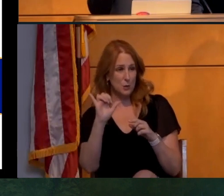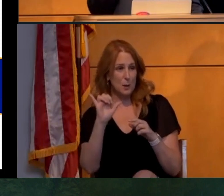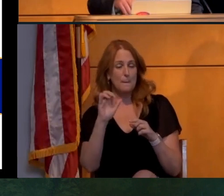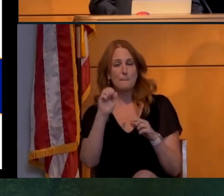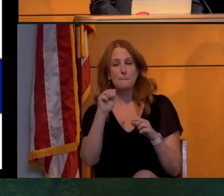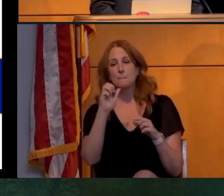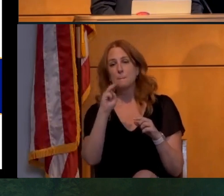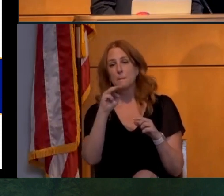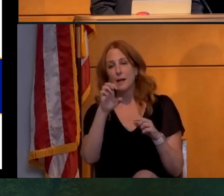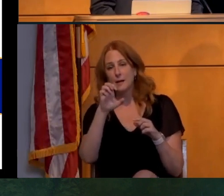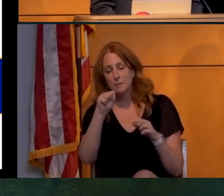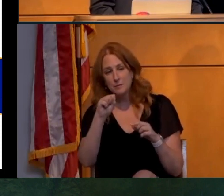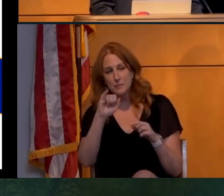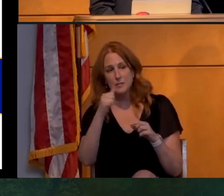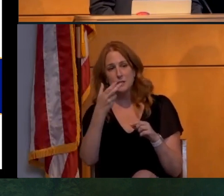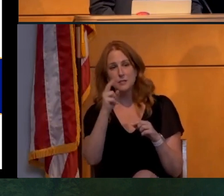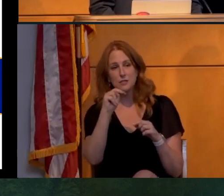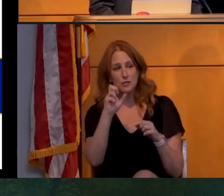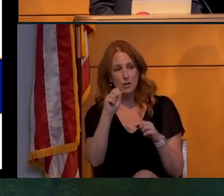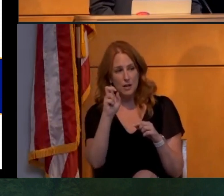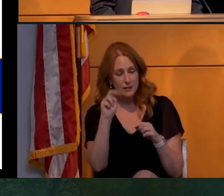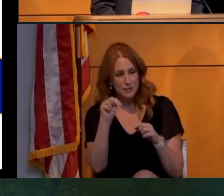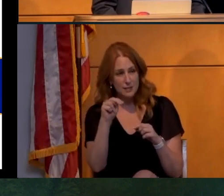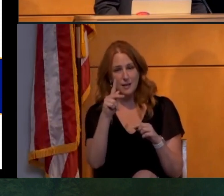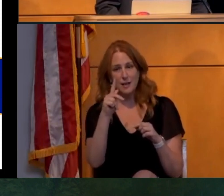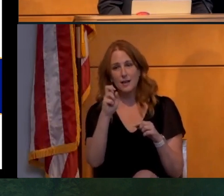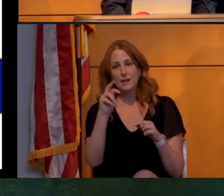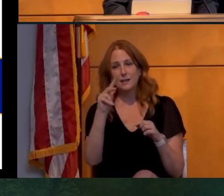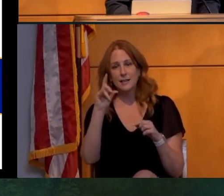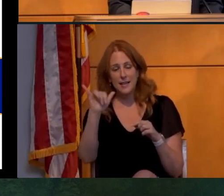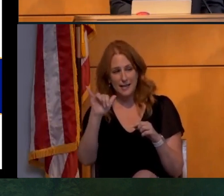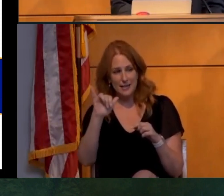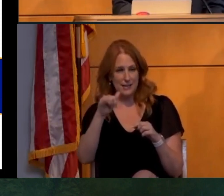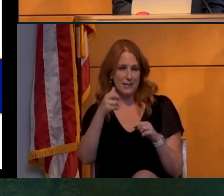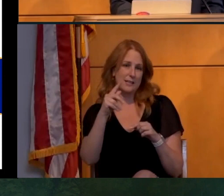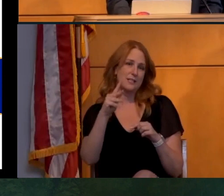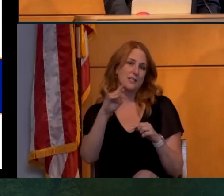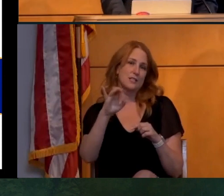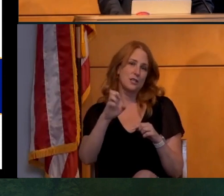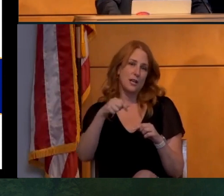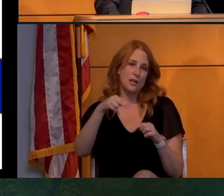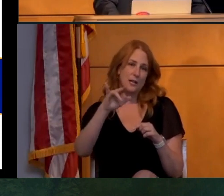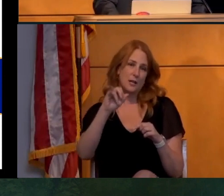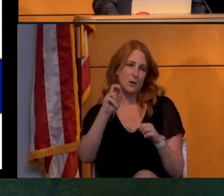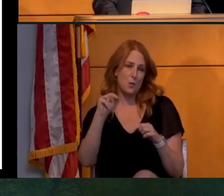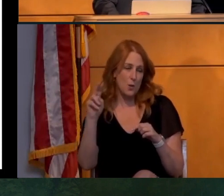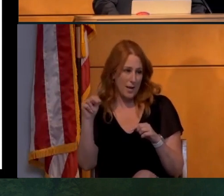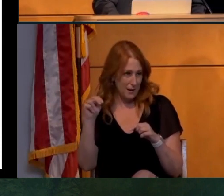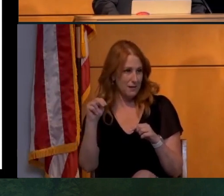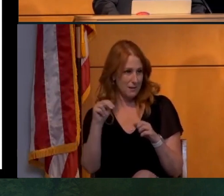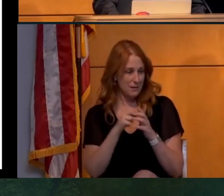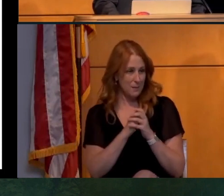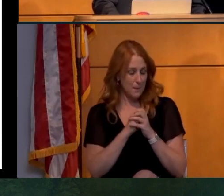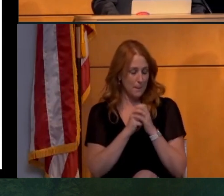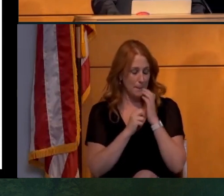Johnson, and Kennedy. In fact, project manager Jackie Quinn is at NASA Kennedy.